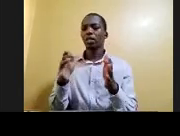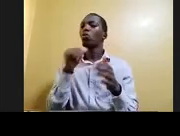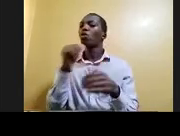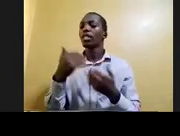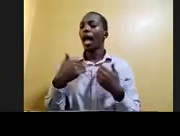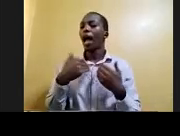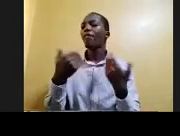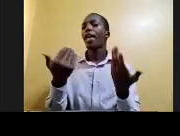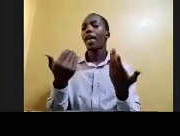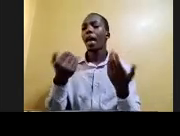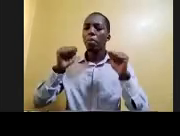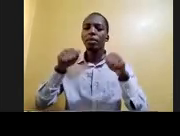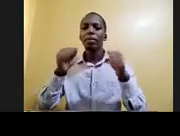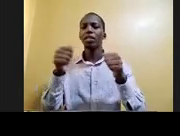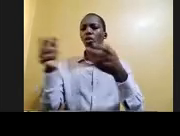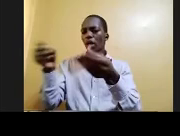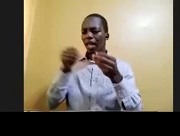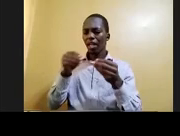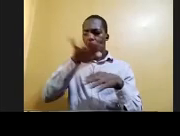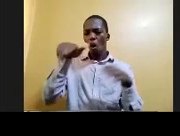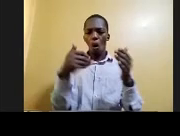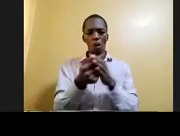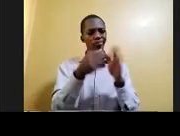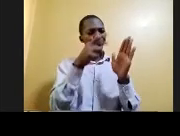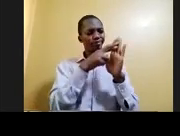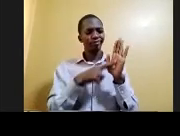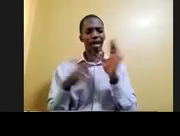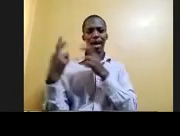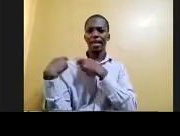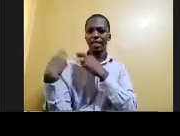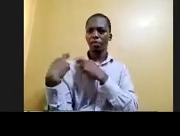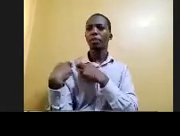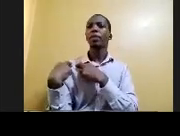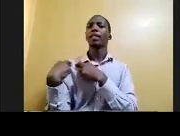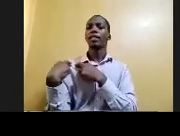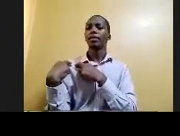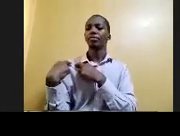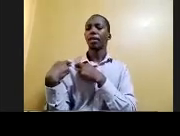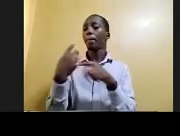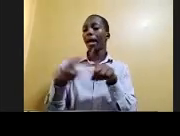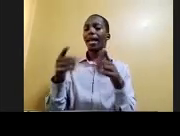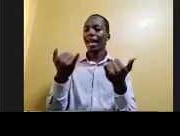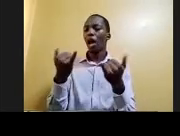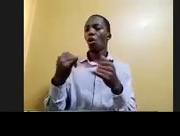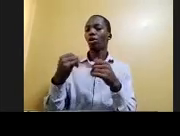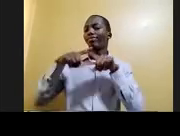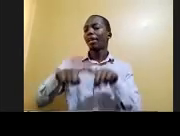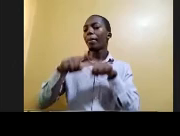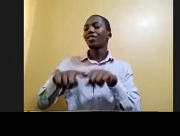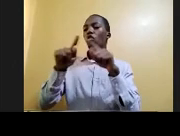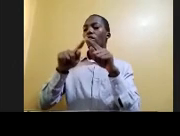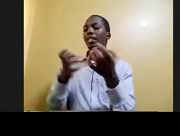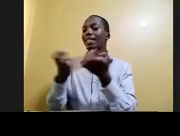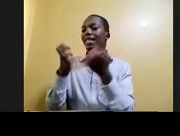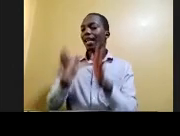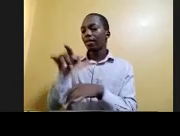to take on all of this admin responsibility have been able to instead rely on their trader to do that for them.